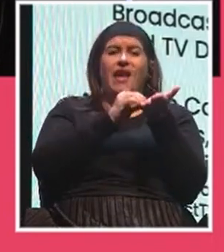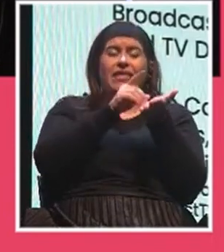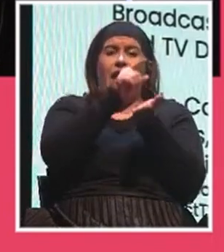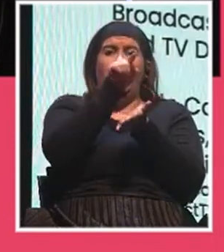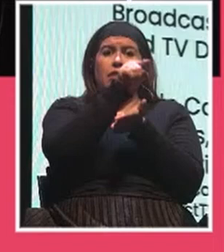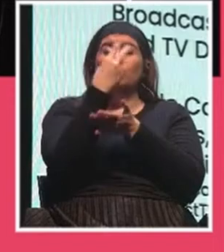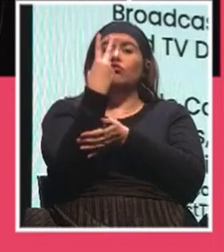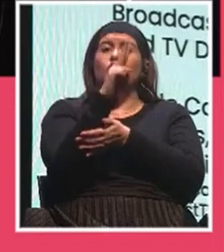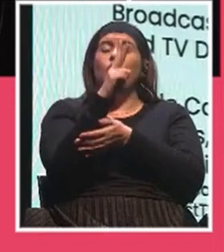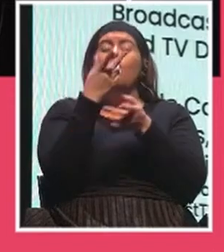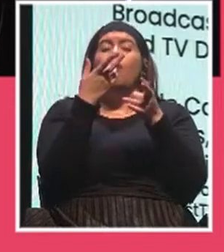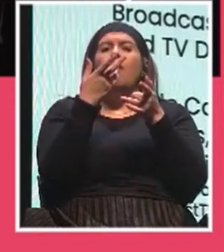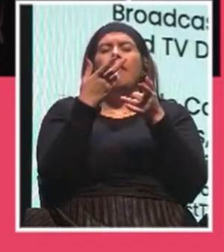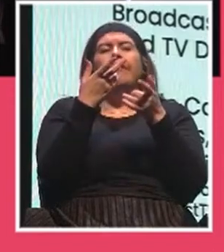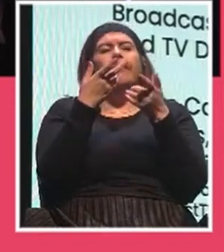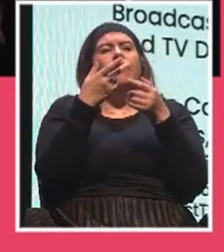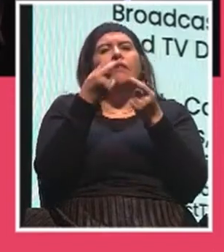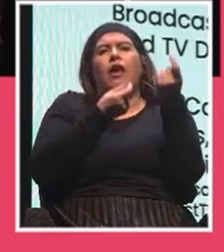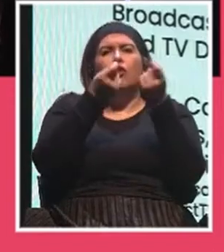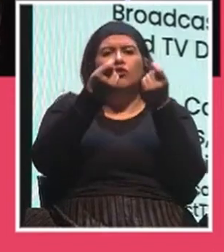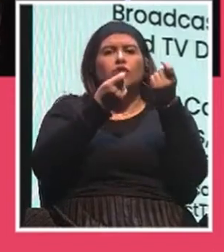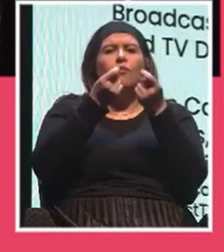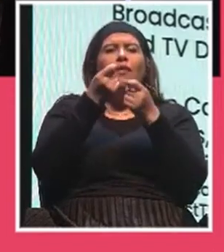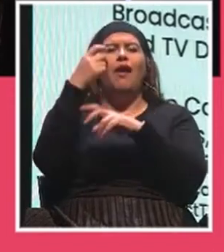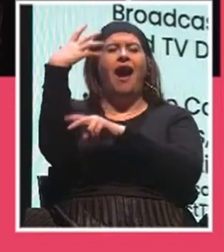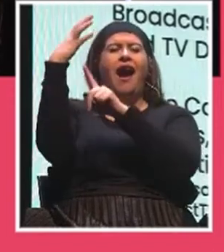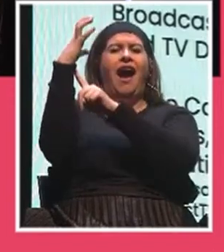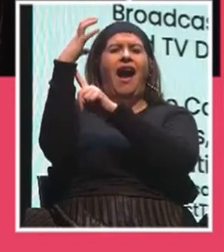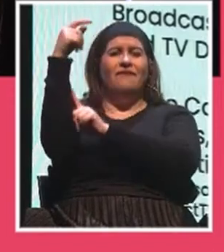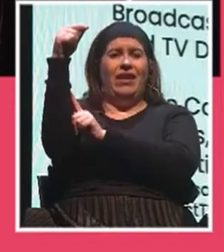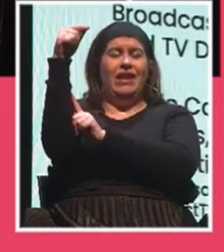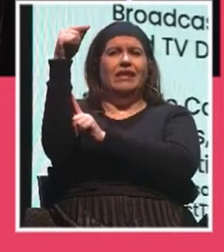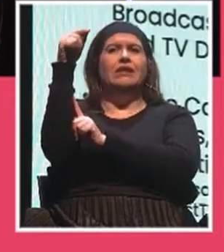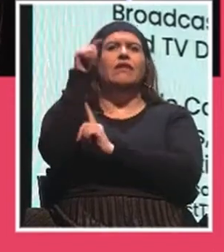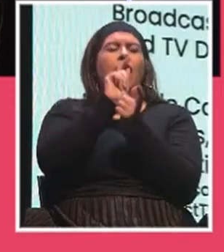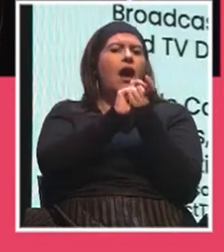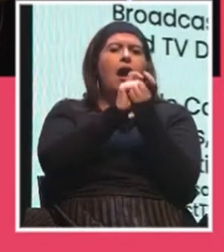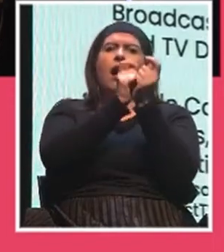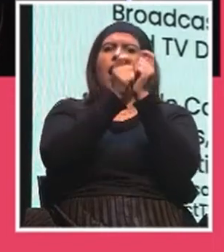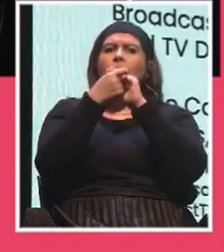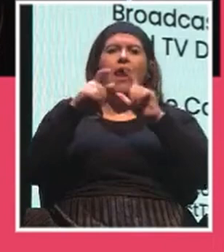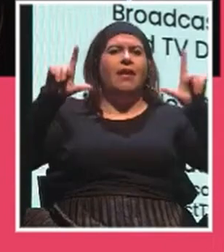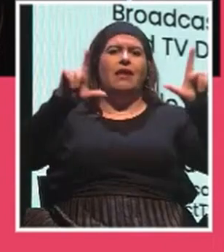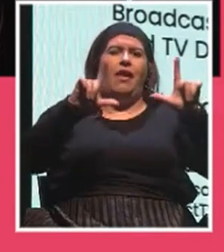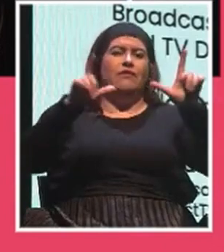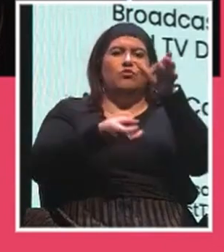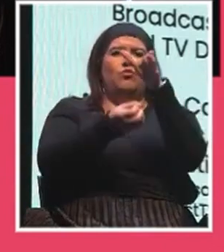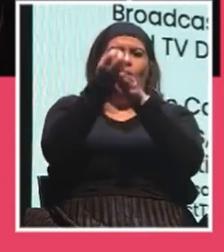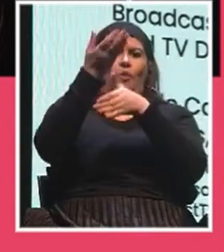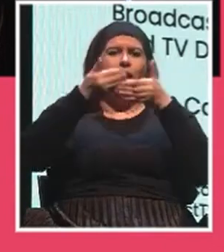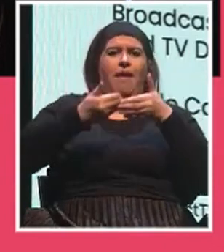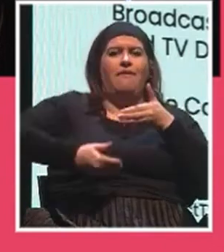cable TV ultimately changed the kind of television that they made. And I'll try to explain